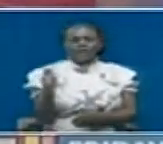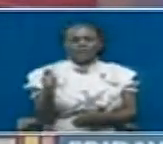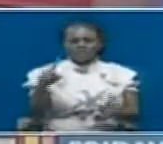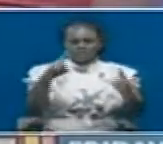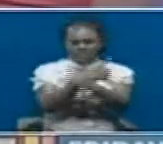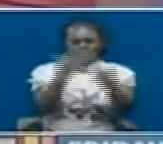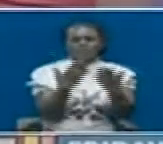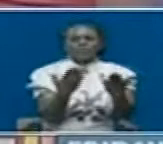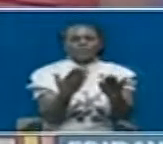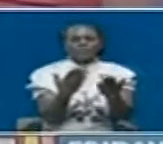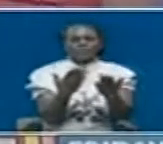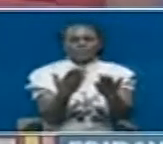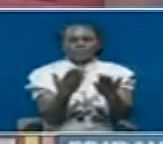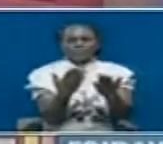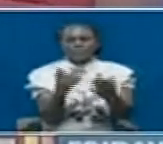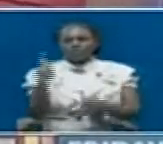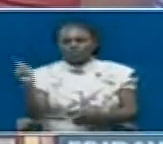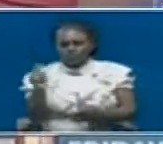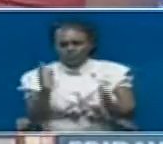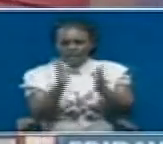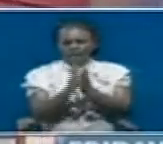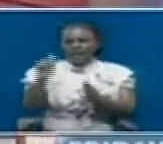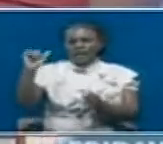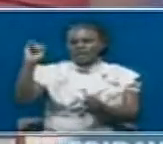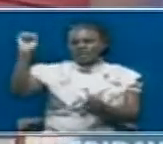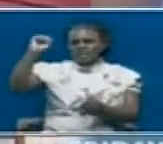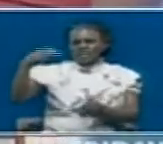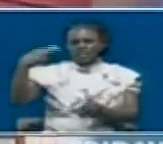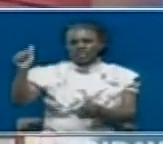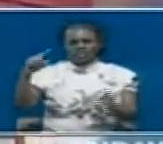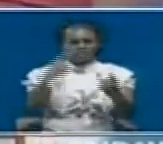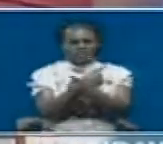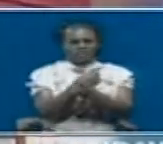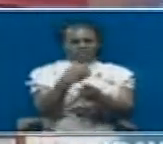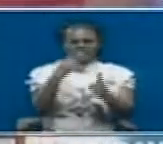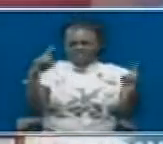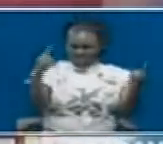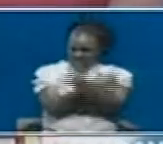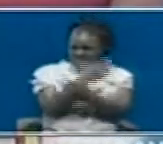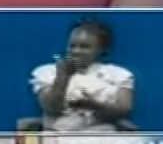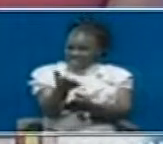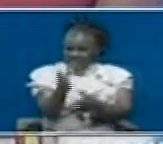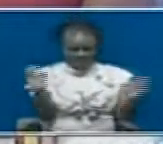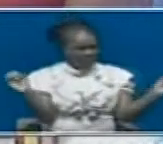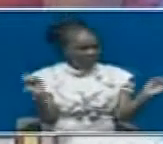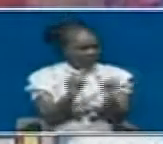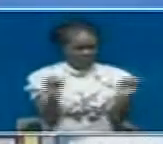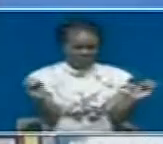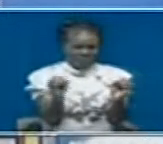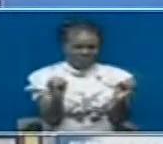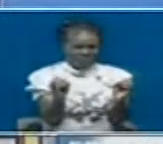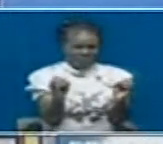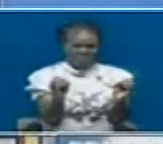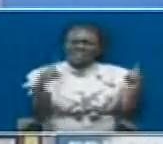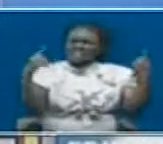What's the main difference between Truphena and Aisha? I don't think if there did difference there.